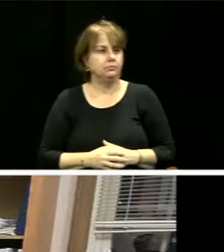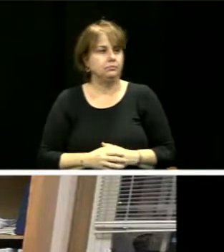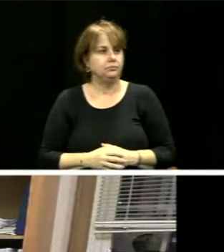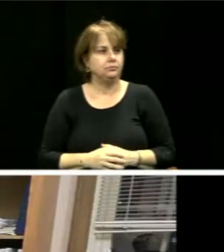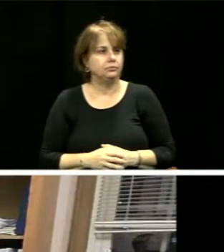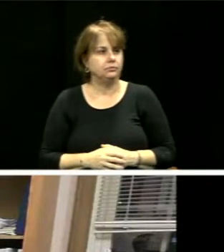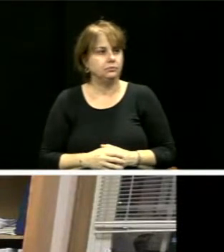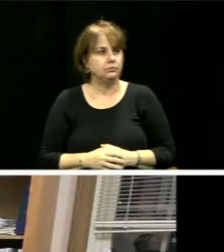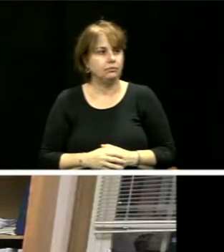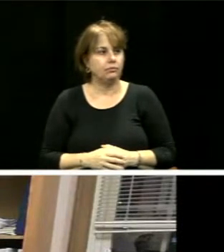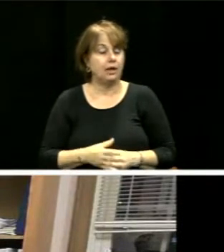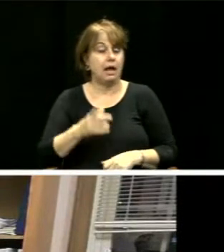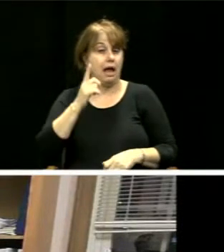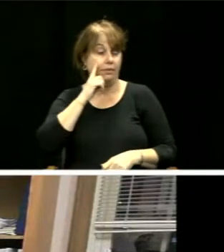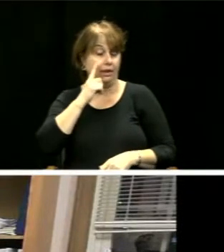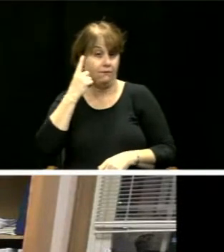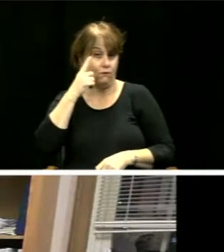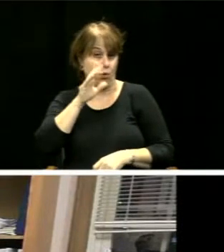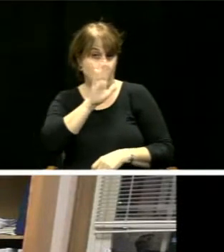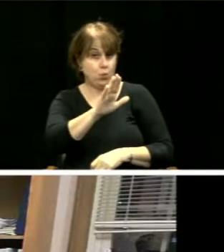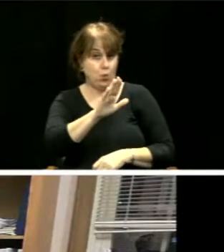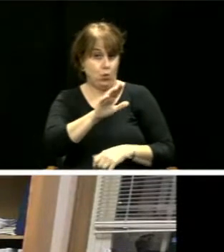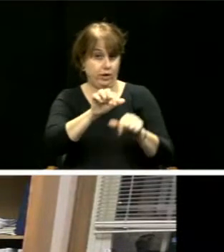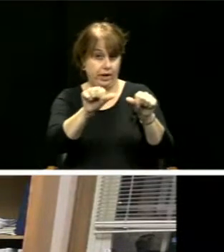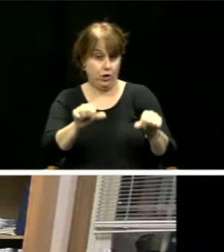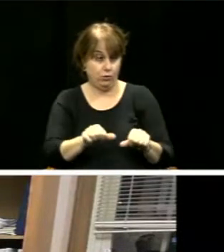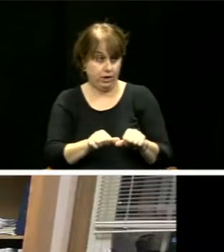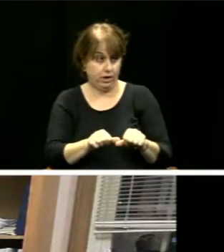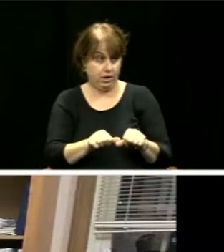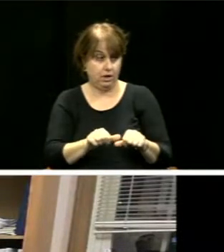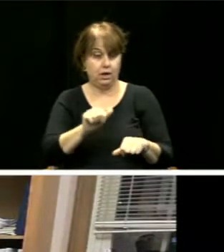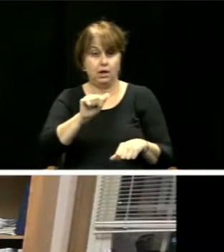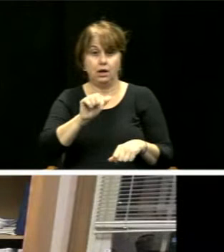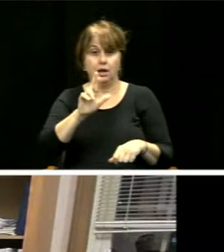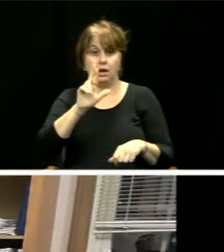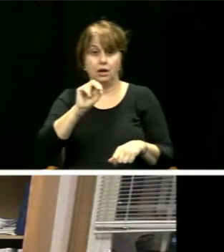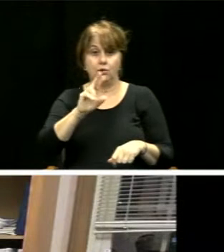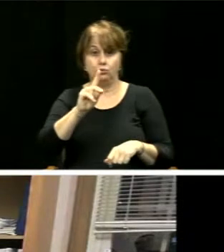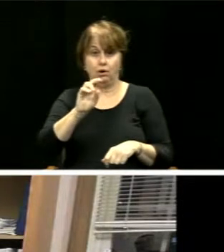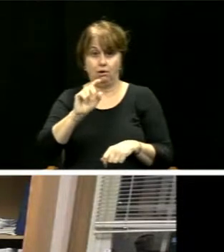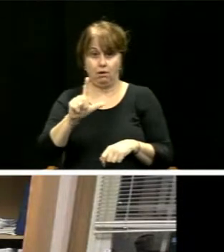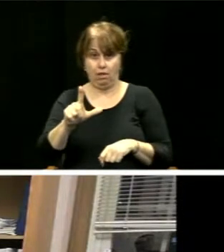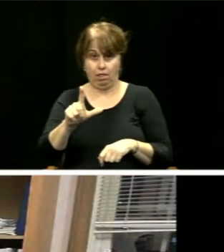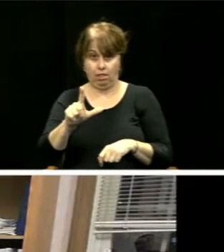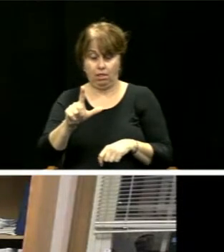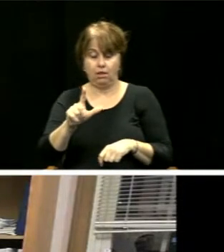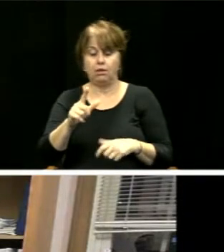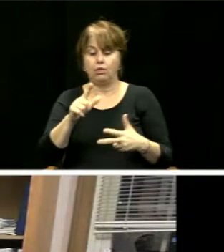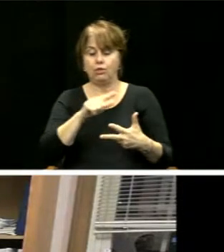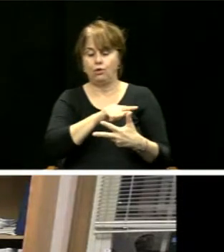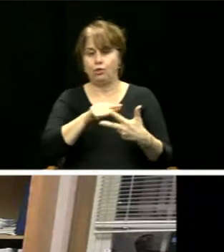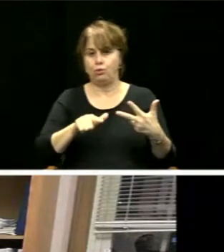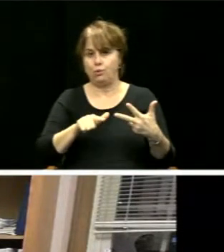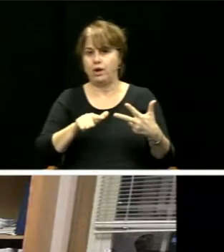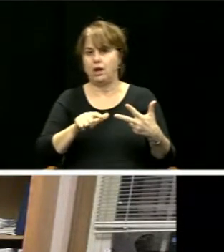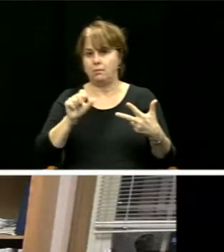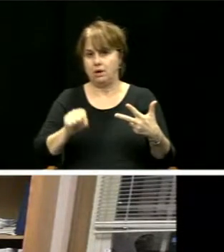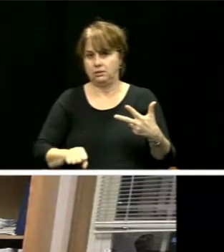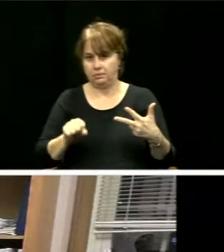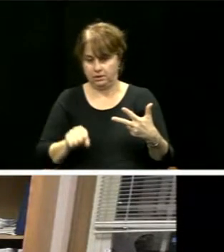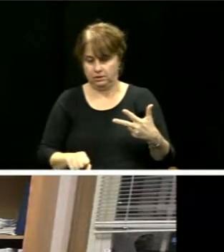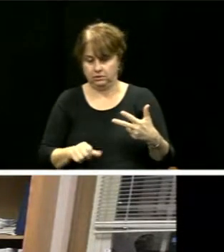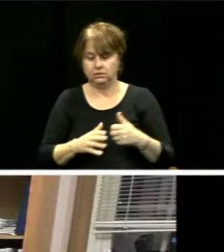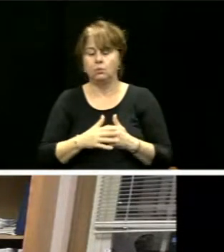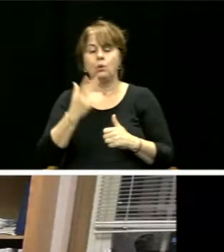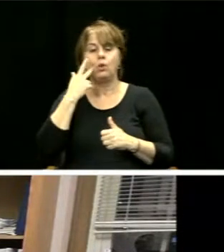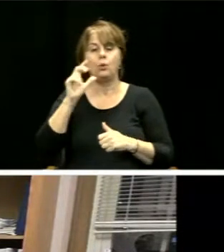think for your area, which is the Arundel, there were 3 different alternatives, and we looked at